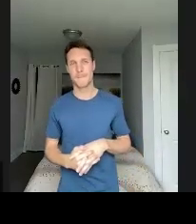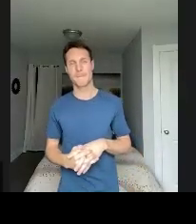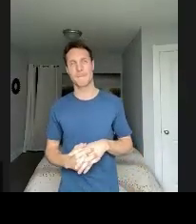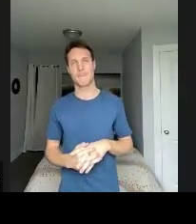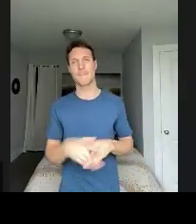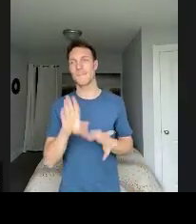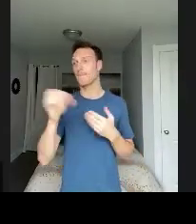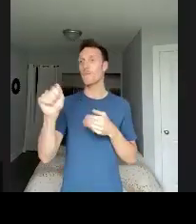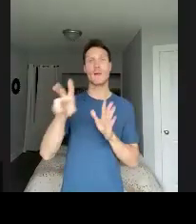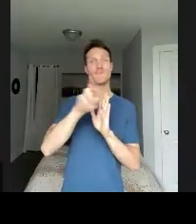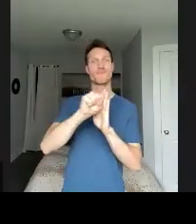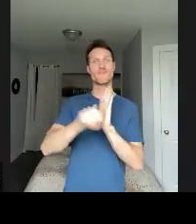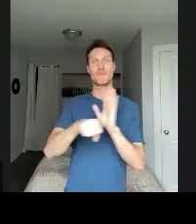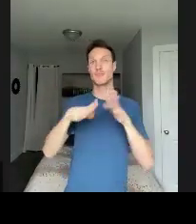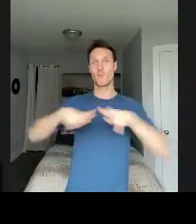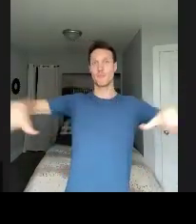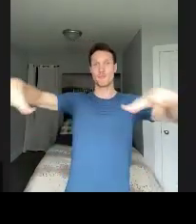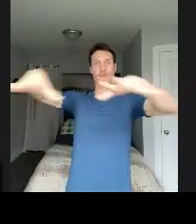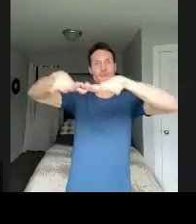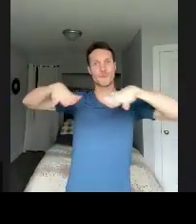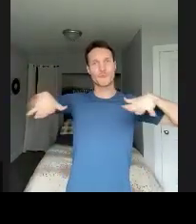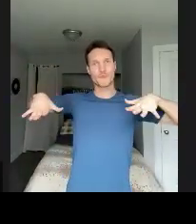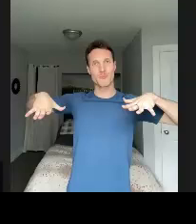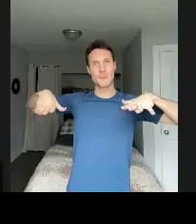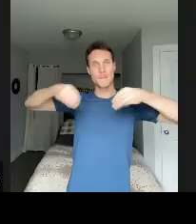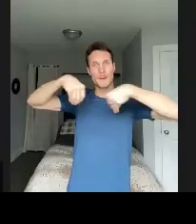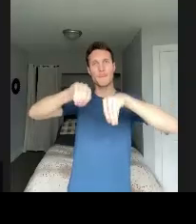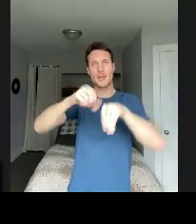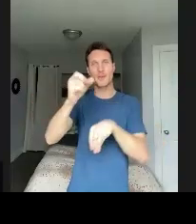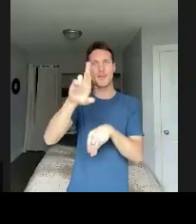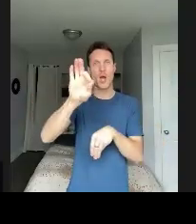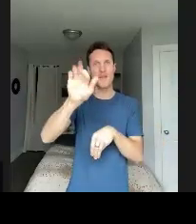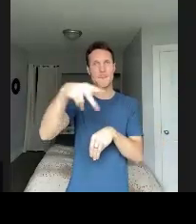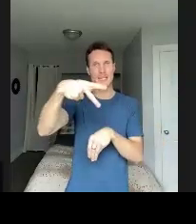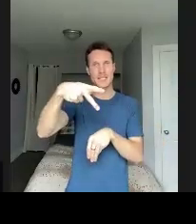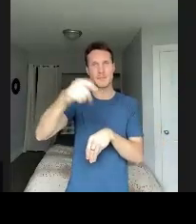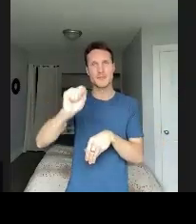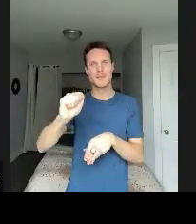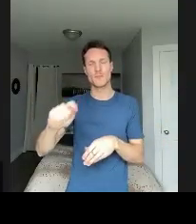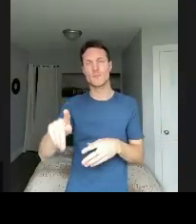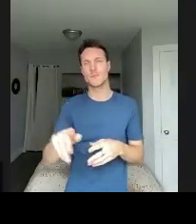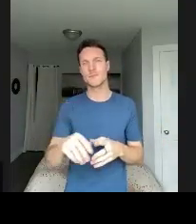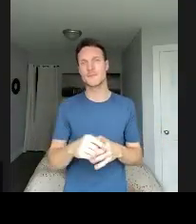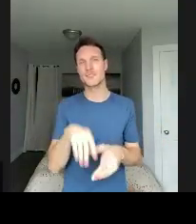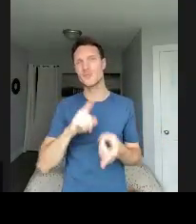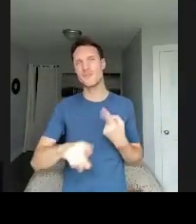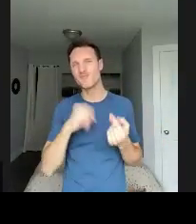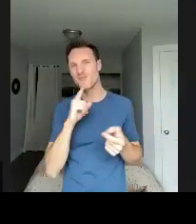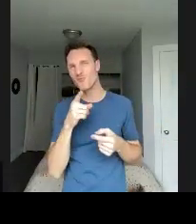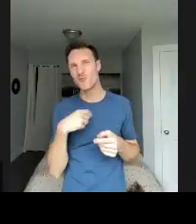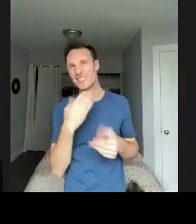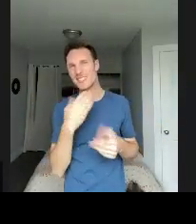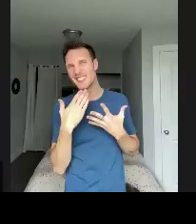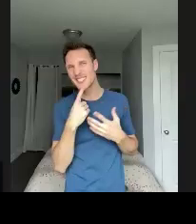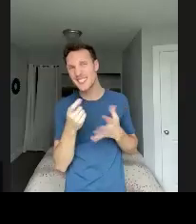was out. We put out the RFP. We've got proposals in right now that we're currently reviewing, so I can't really say a whole lot more beyond